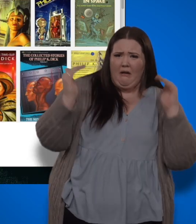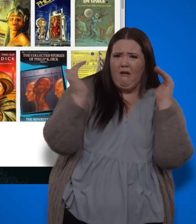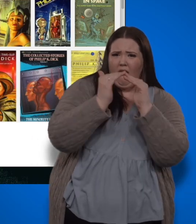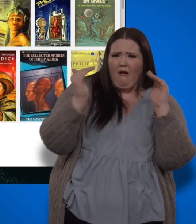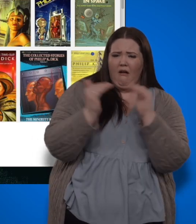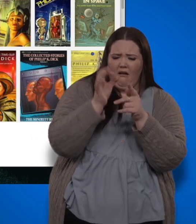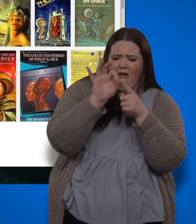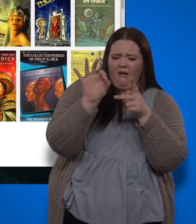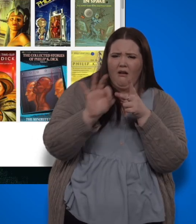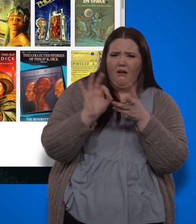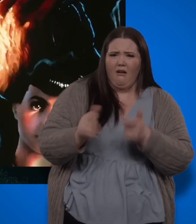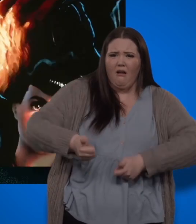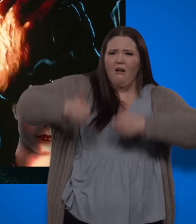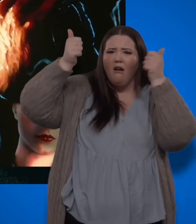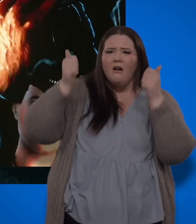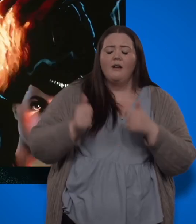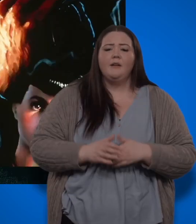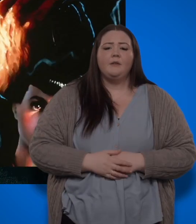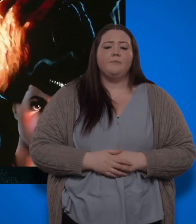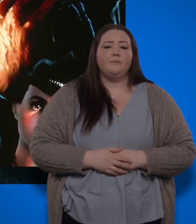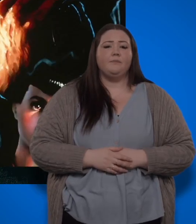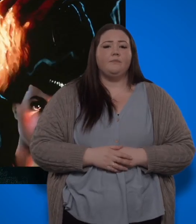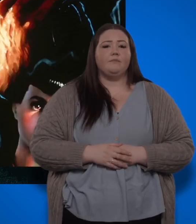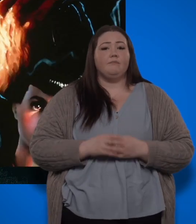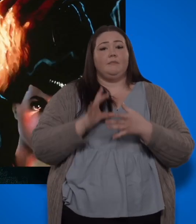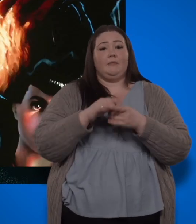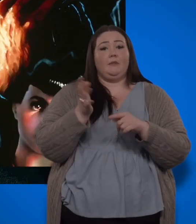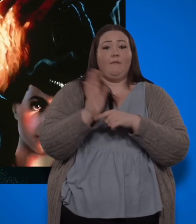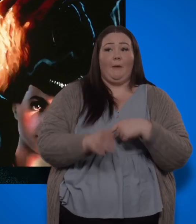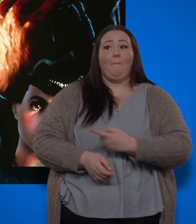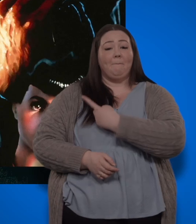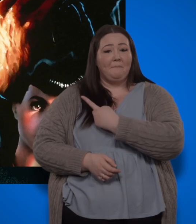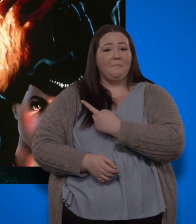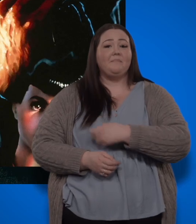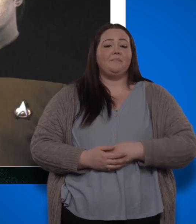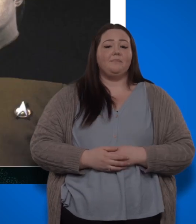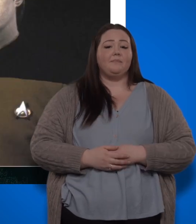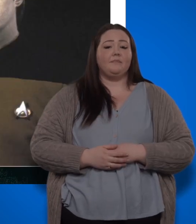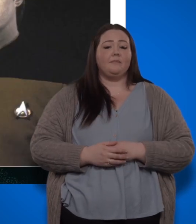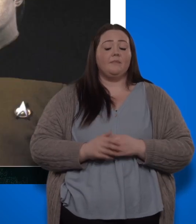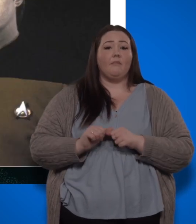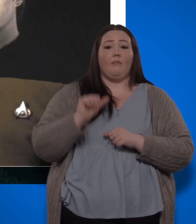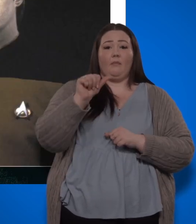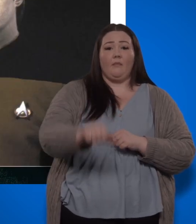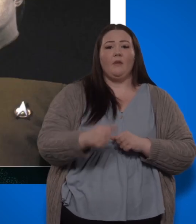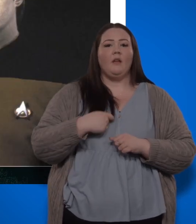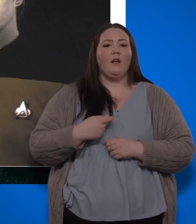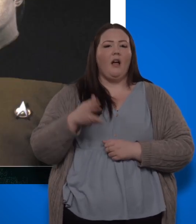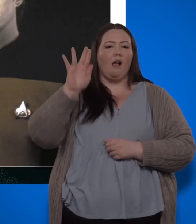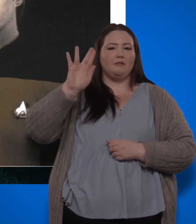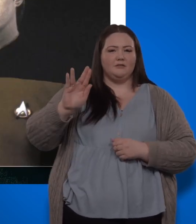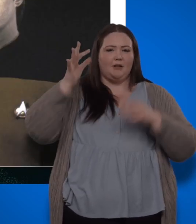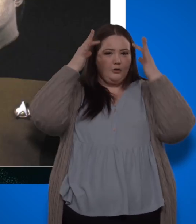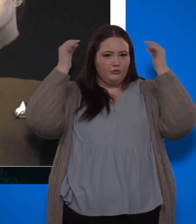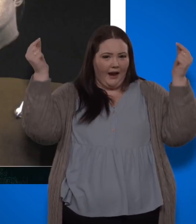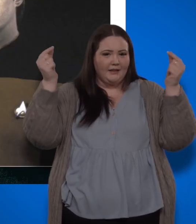characteristics, and leading to the film The Blade Runner based on those novels. Star